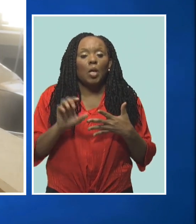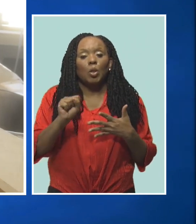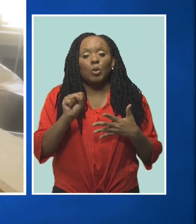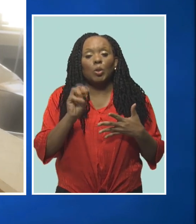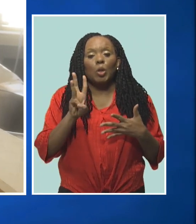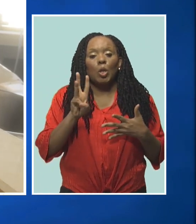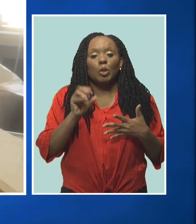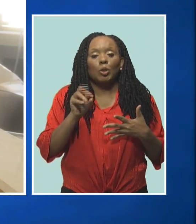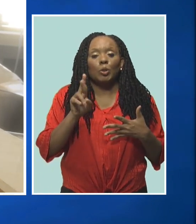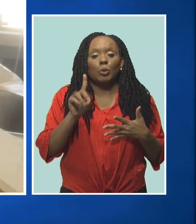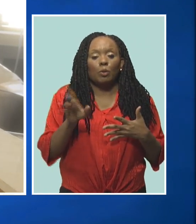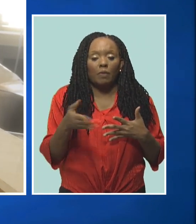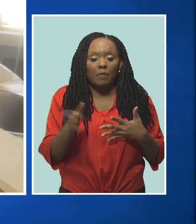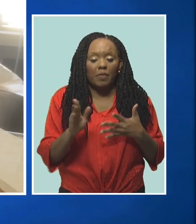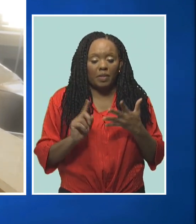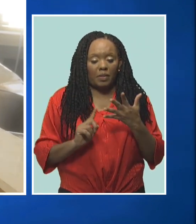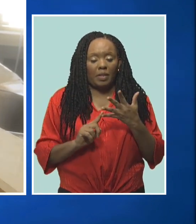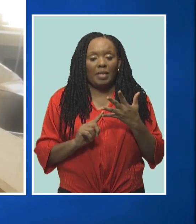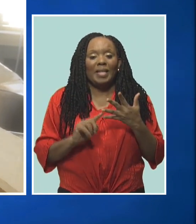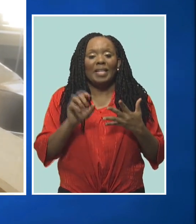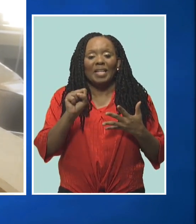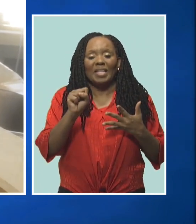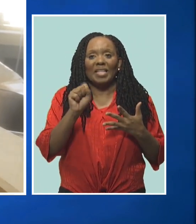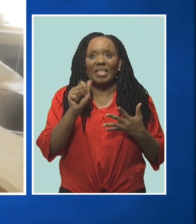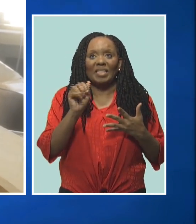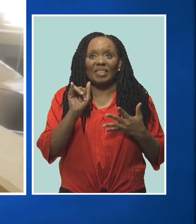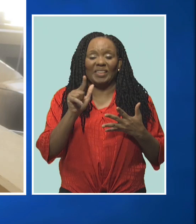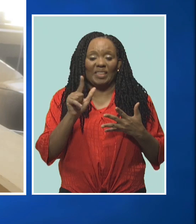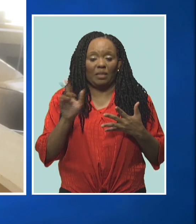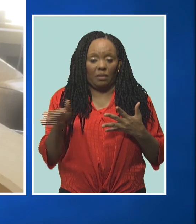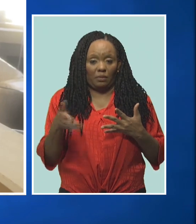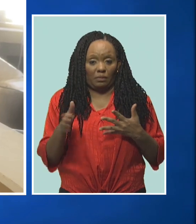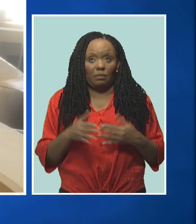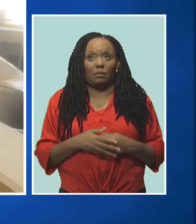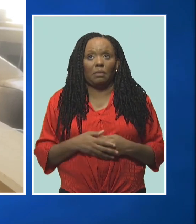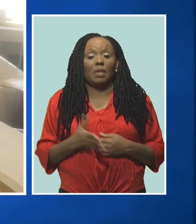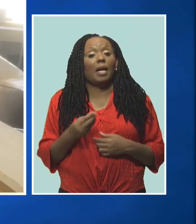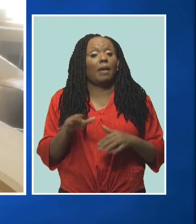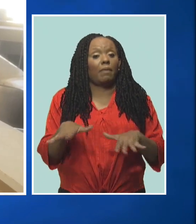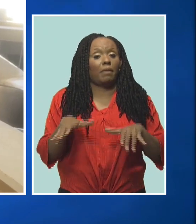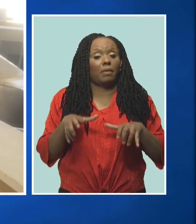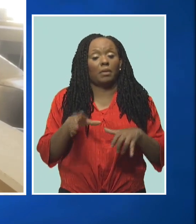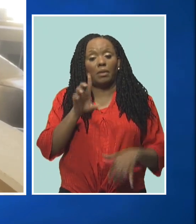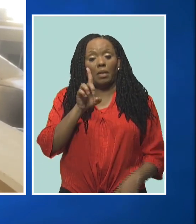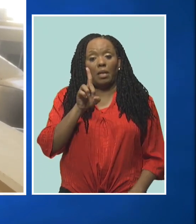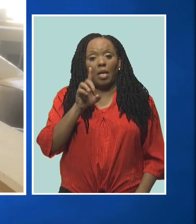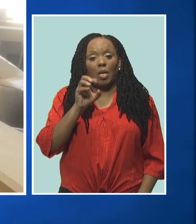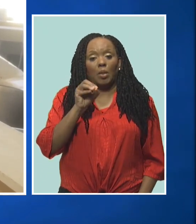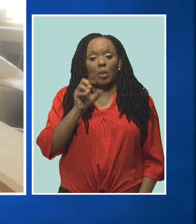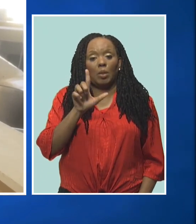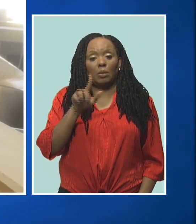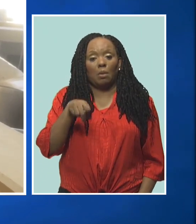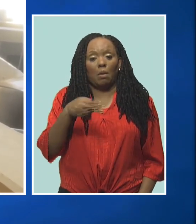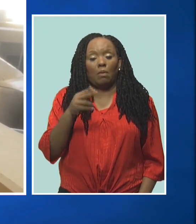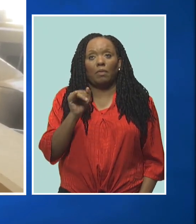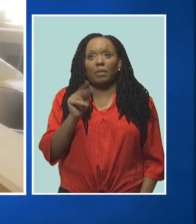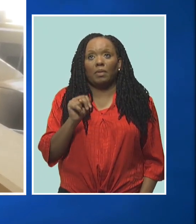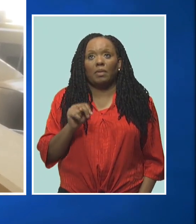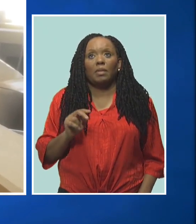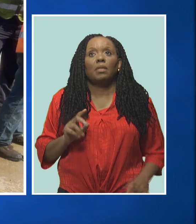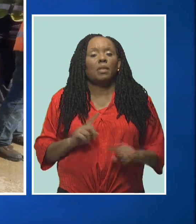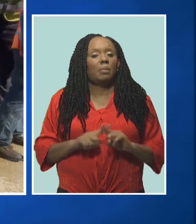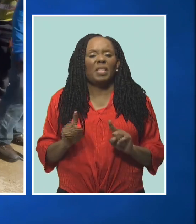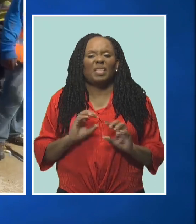swordfish, sailfish. You will get frozen dolphins, but no, nothing